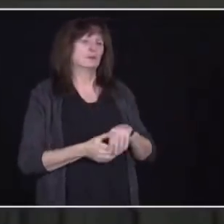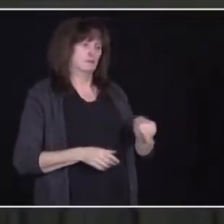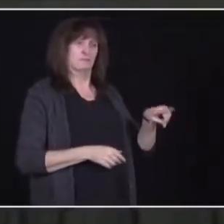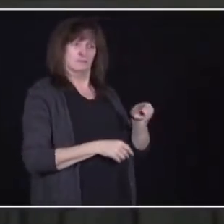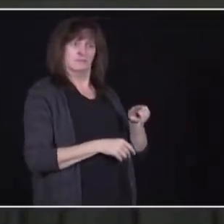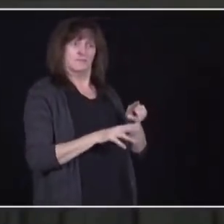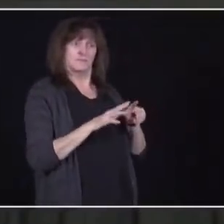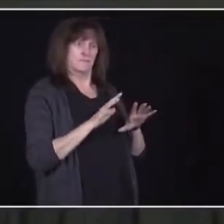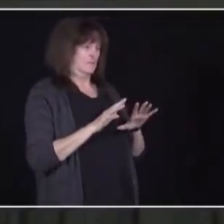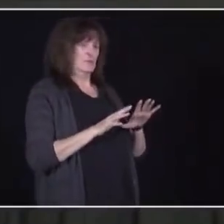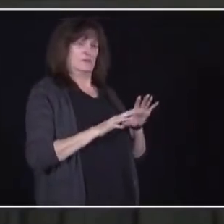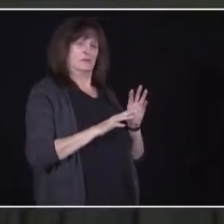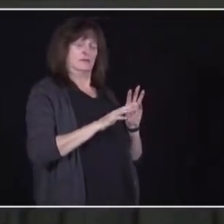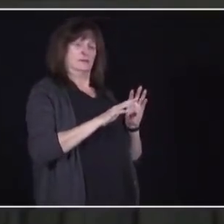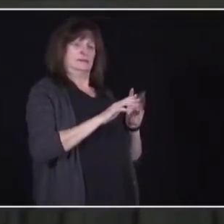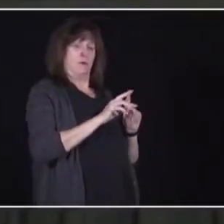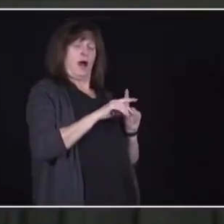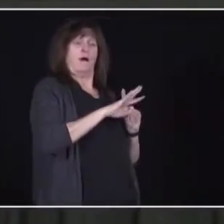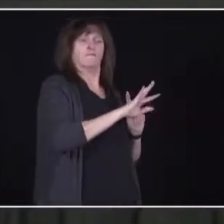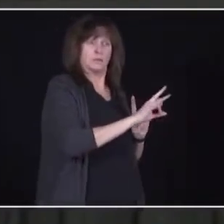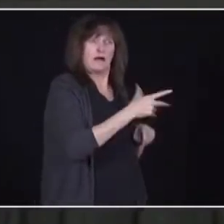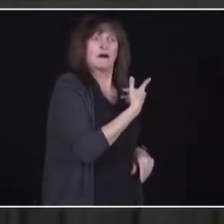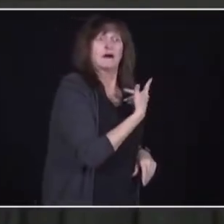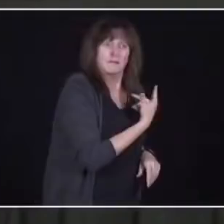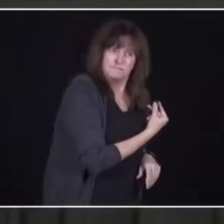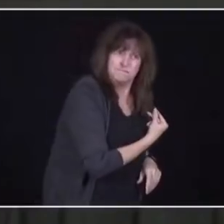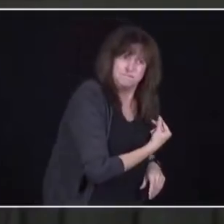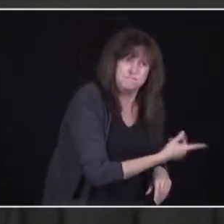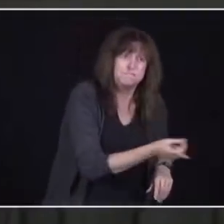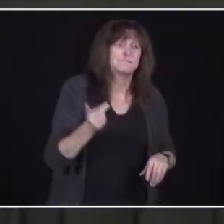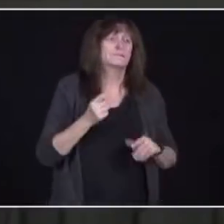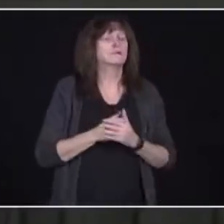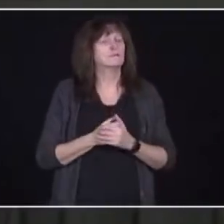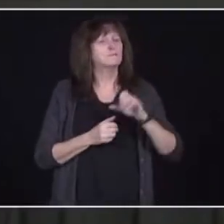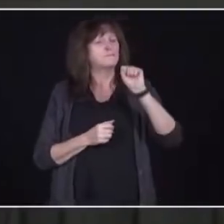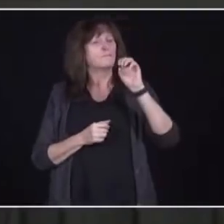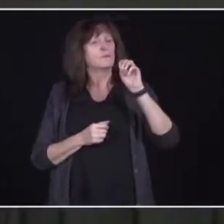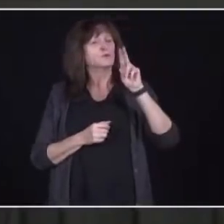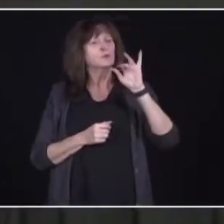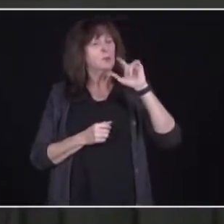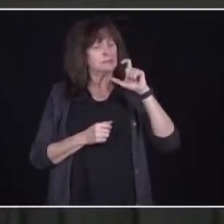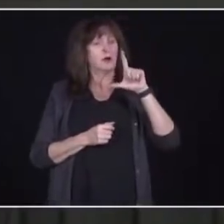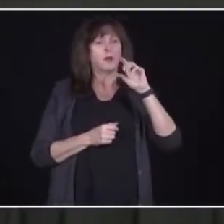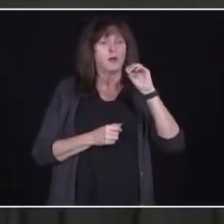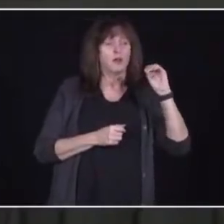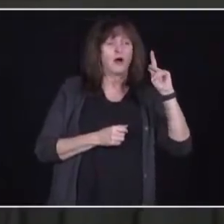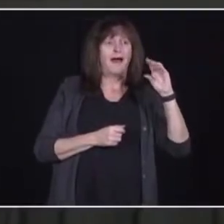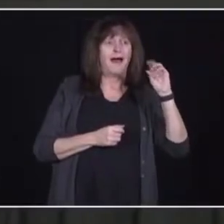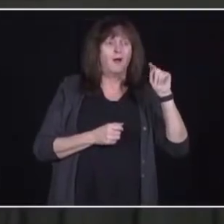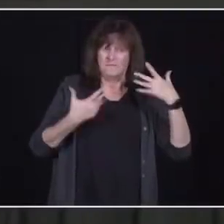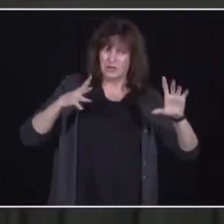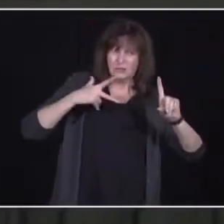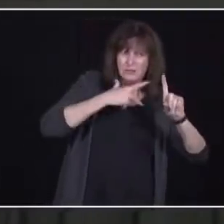more in Sioux Lookout itself with long-term care facilities and now moving to vaccinate the healthcare workers in the hospital there. All this to ensure that those